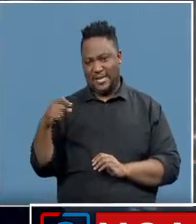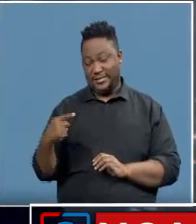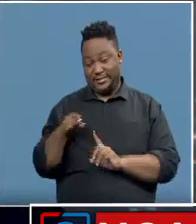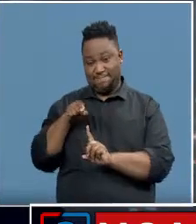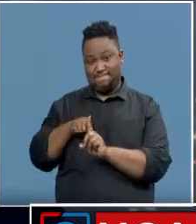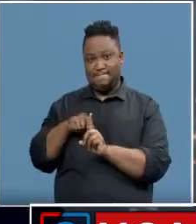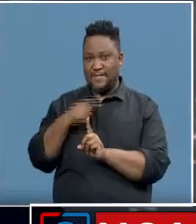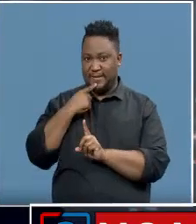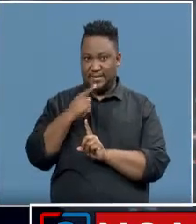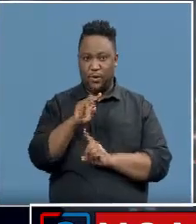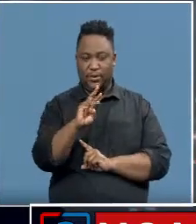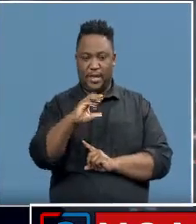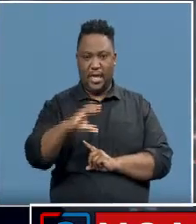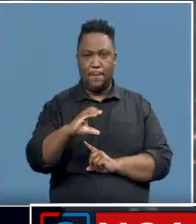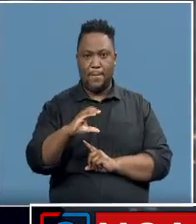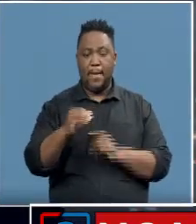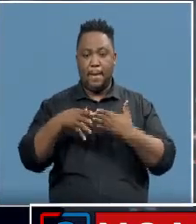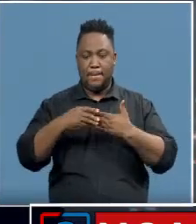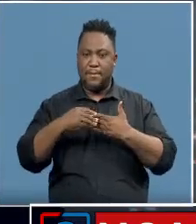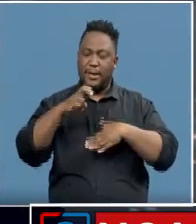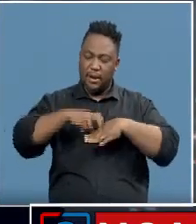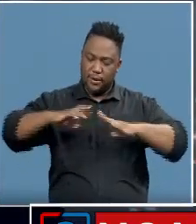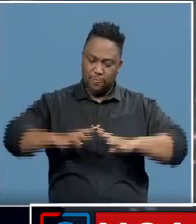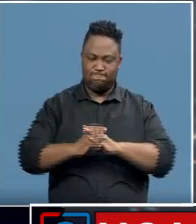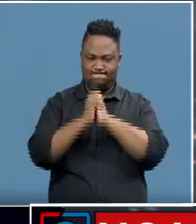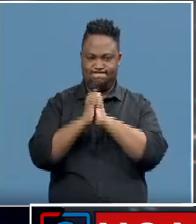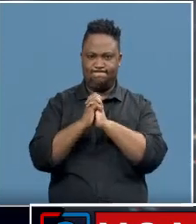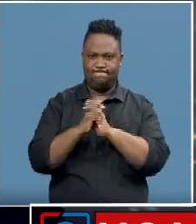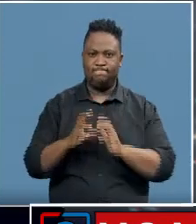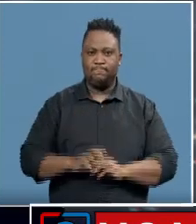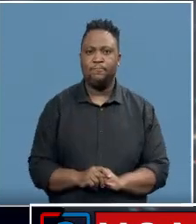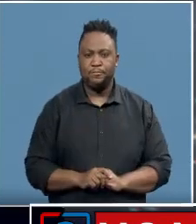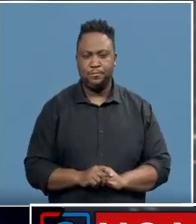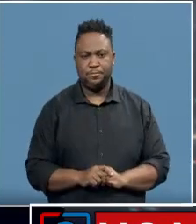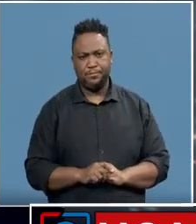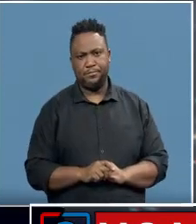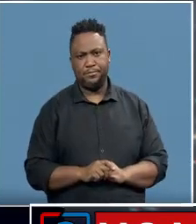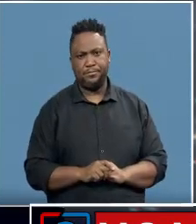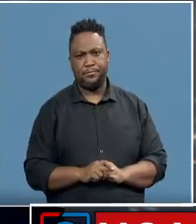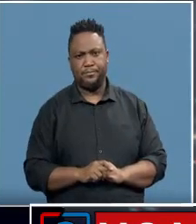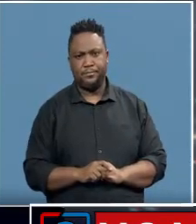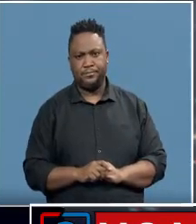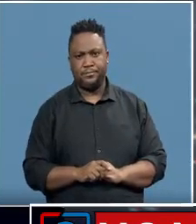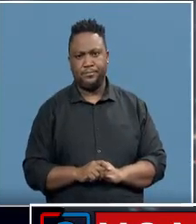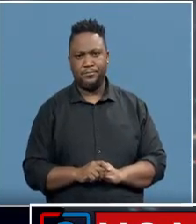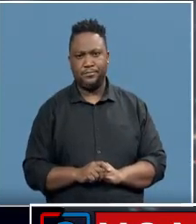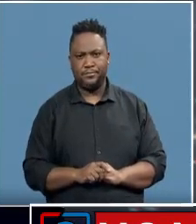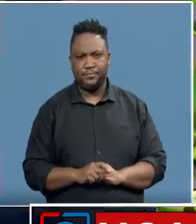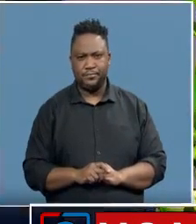Mbalula has called for unity among delegates attending the party's Western Cape elective conference.